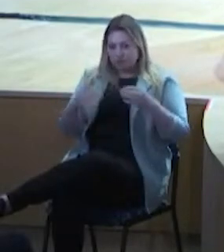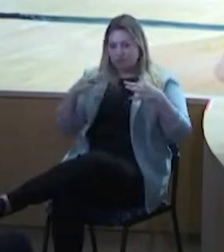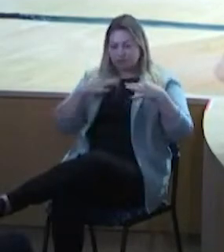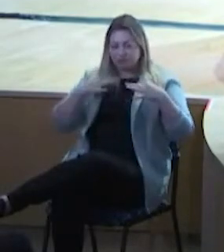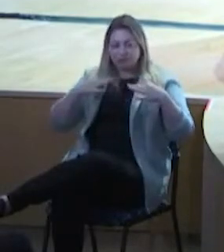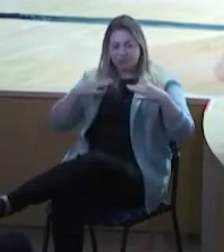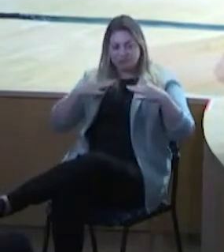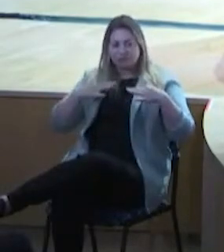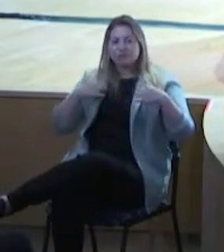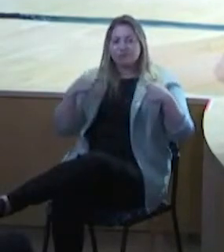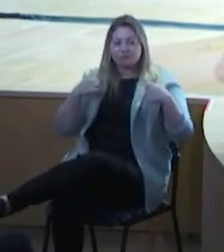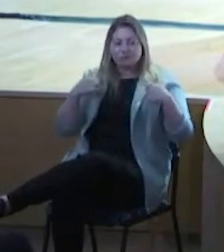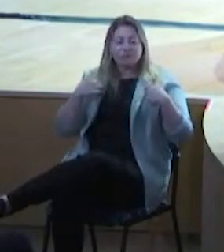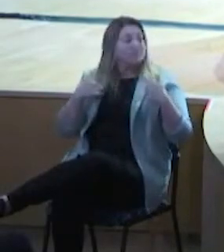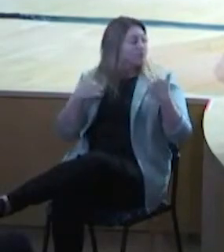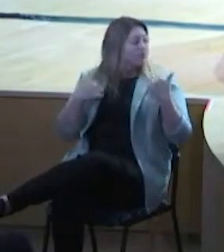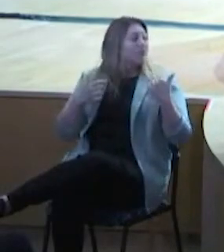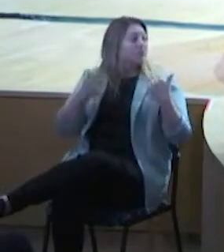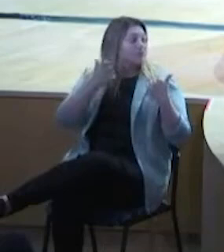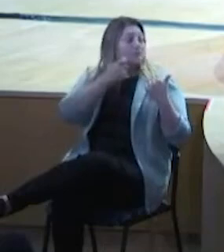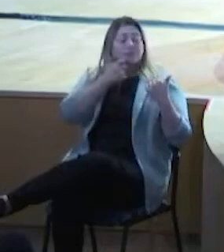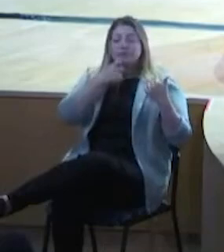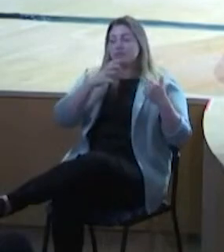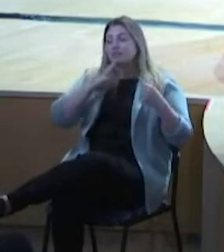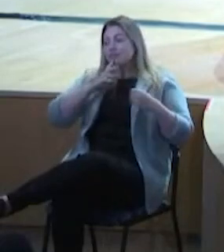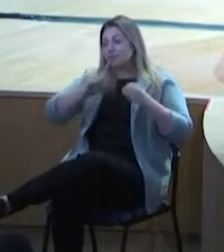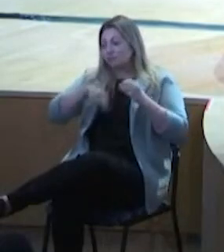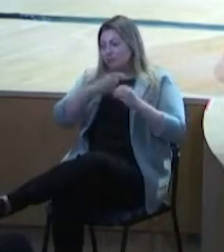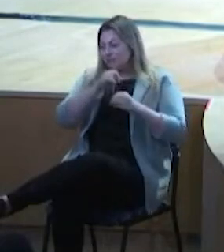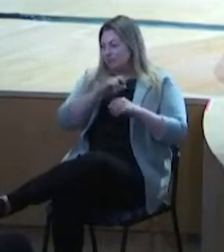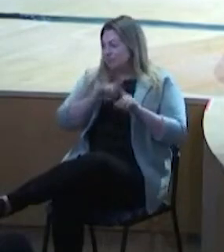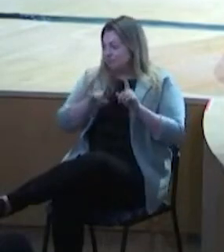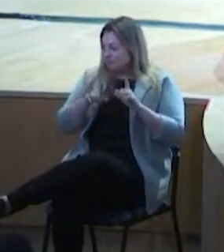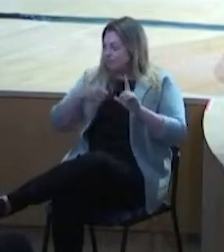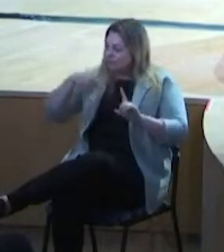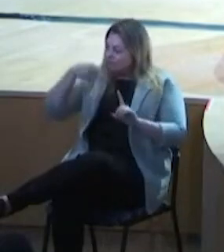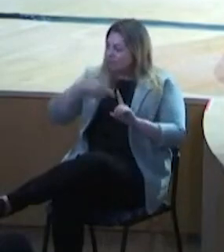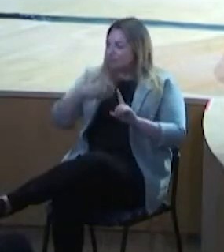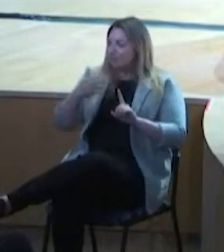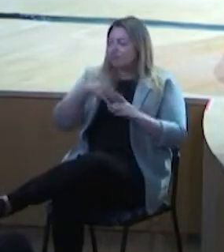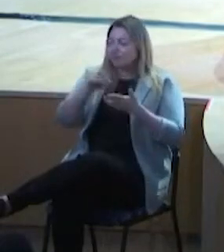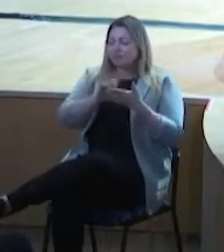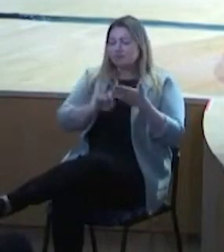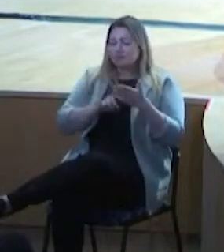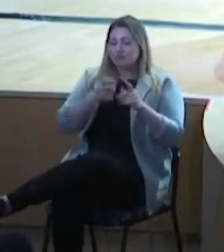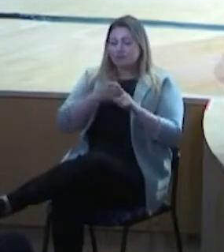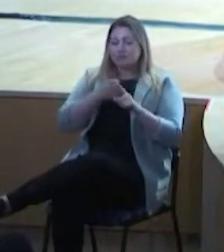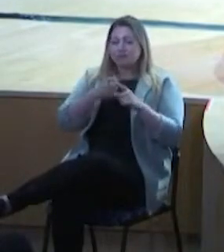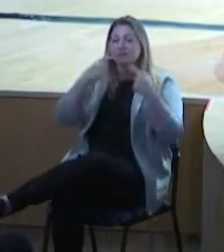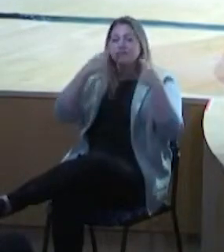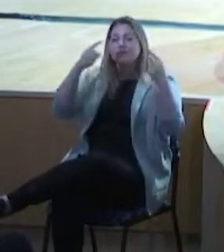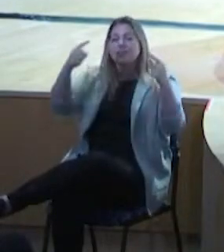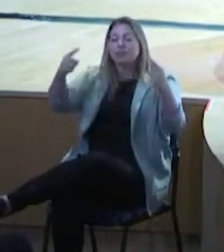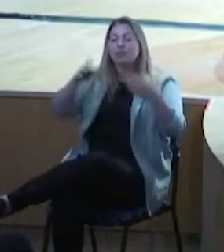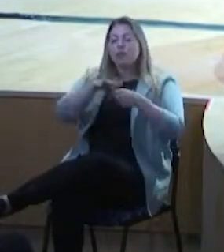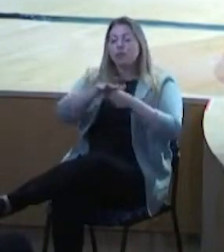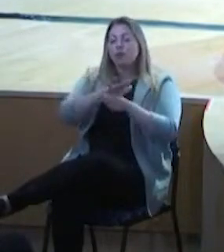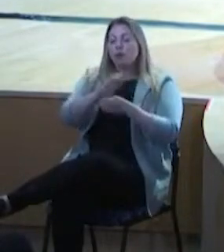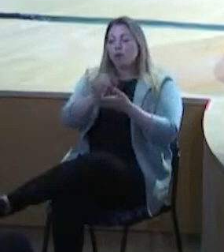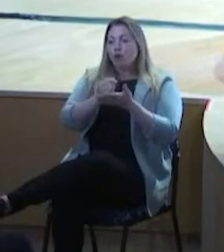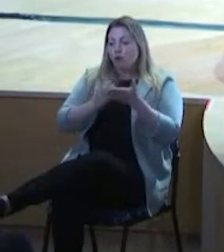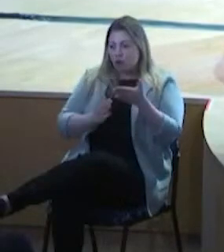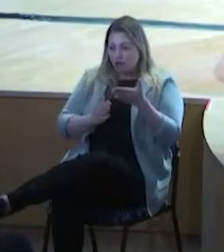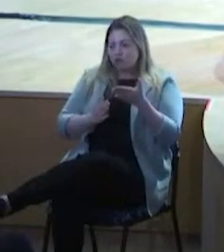shirt, we just talked about it, but basically, it's designed by a really famous local artist, Sig Zane,